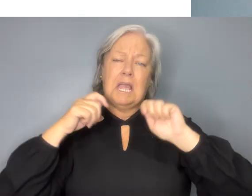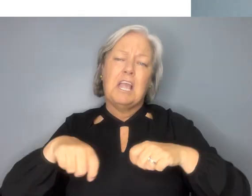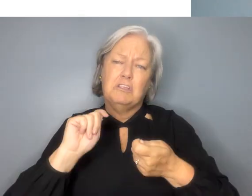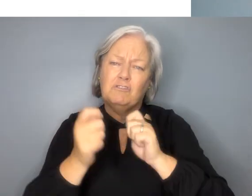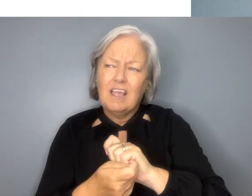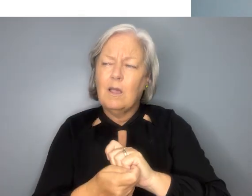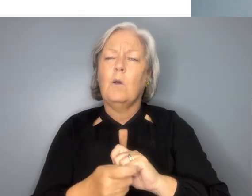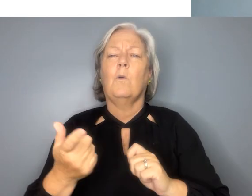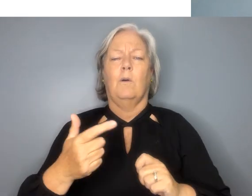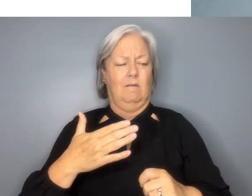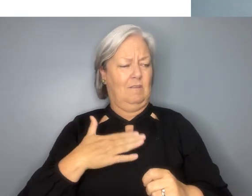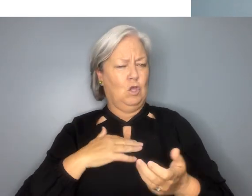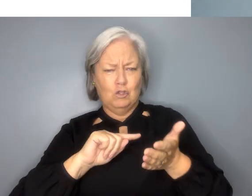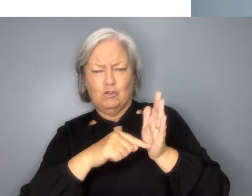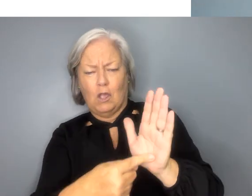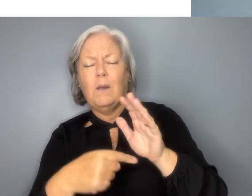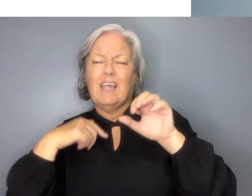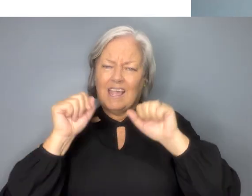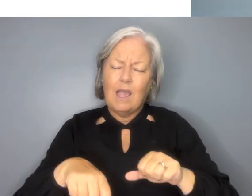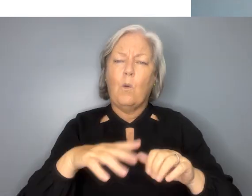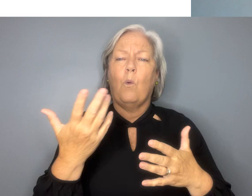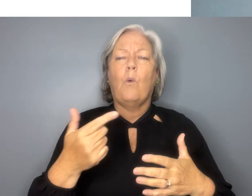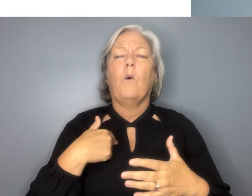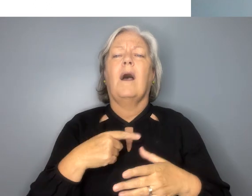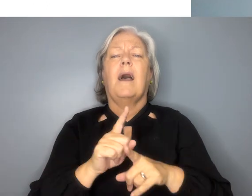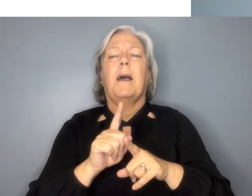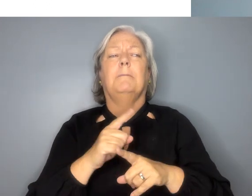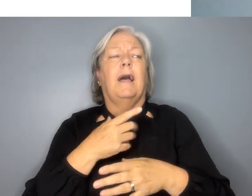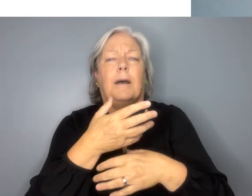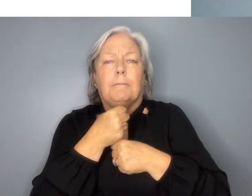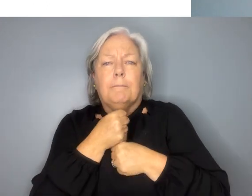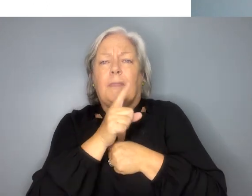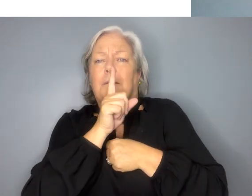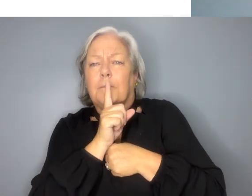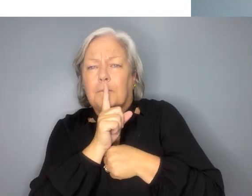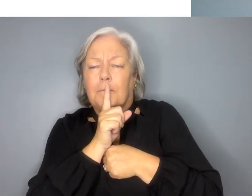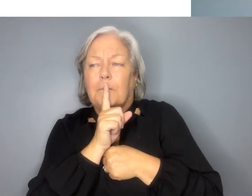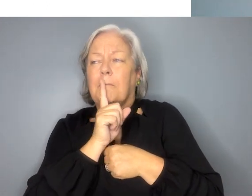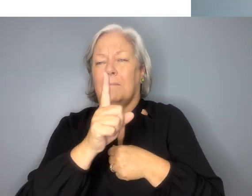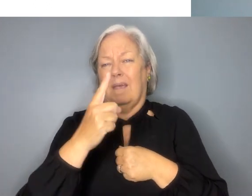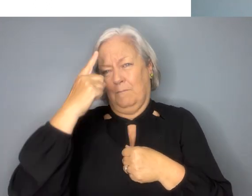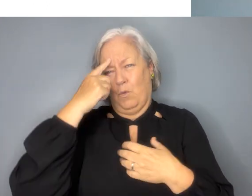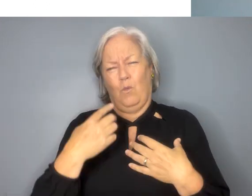hair, and I can change how much of my behaviors I show and how much I just internalize, and what that does to my mental